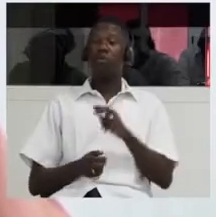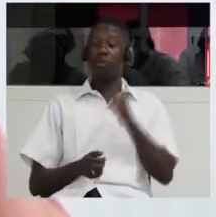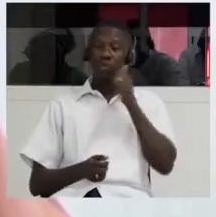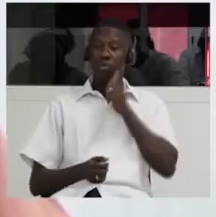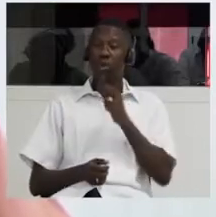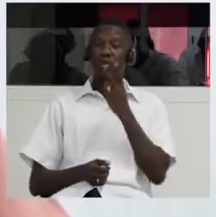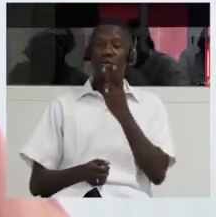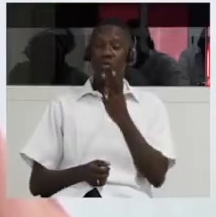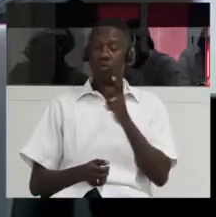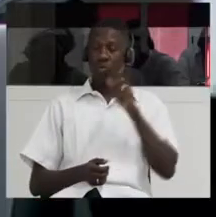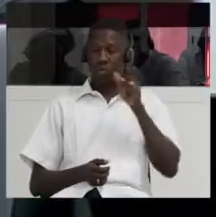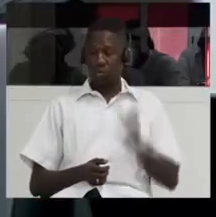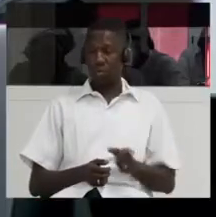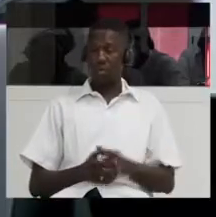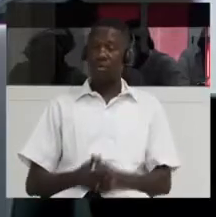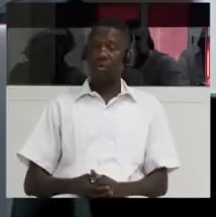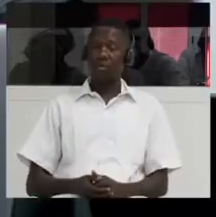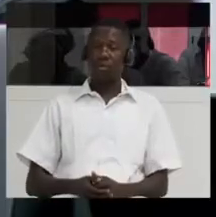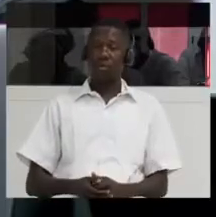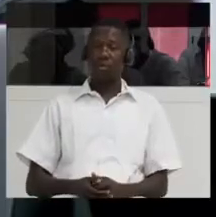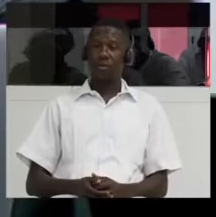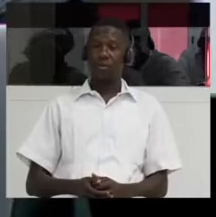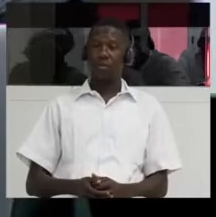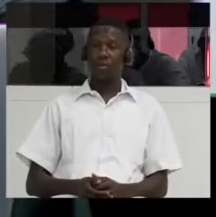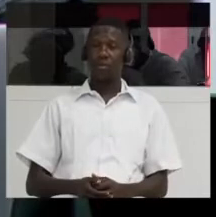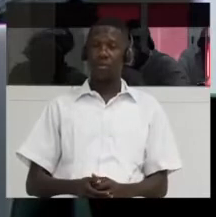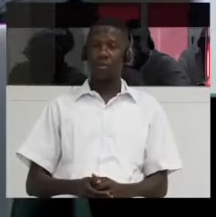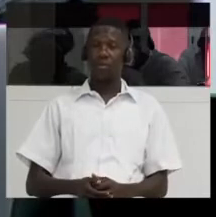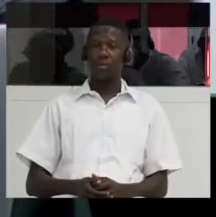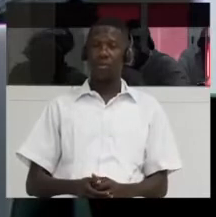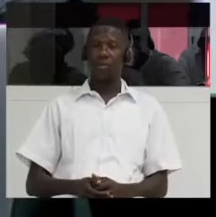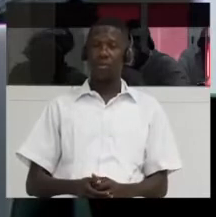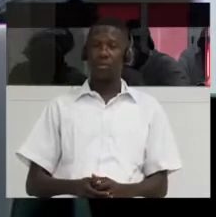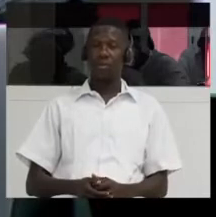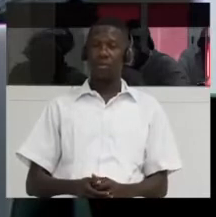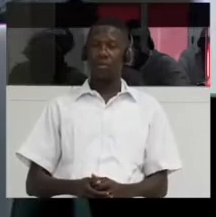a loader and a firer. And can you give us, can you explain what would be the responsibilities of